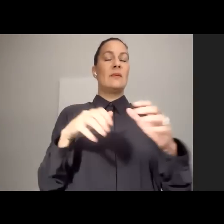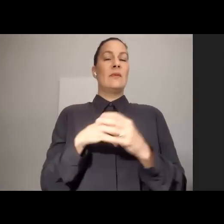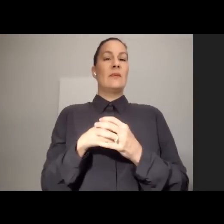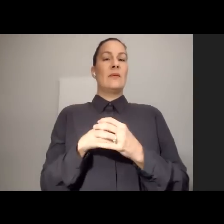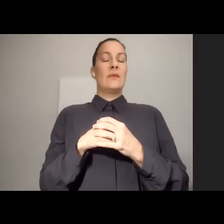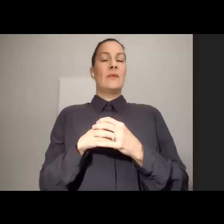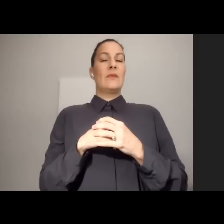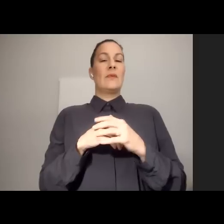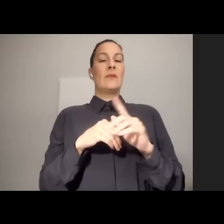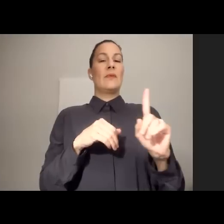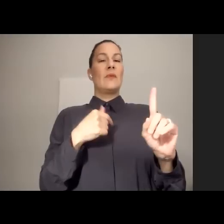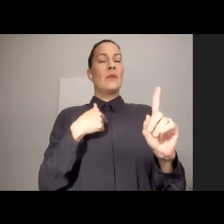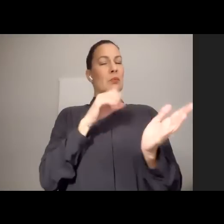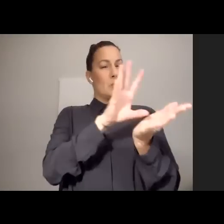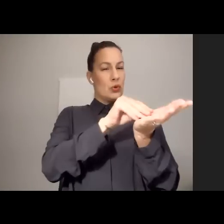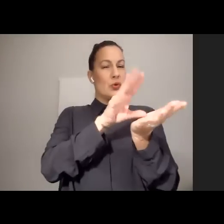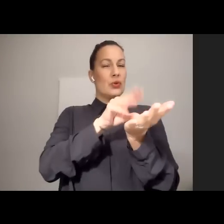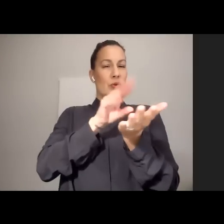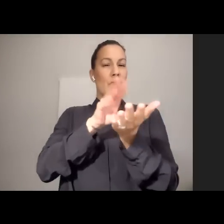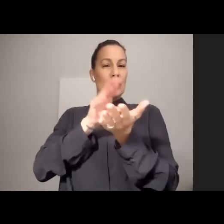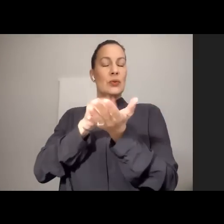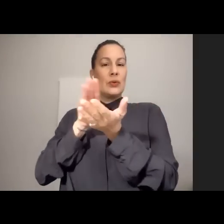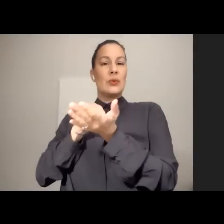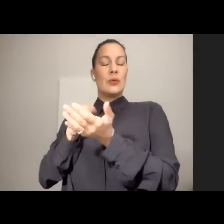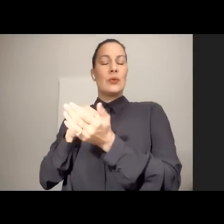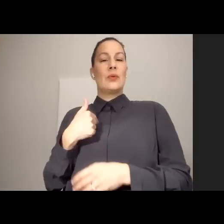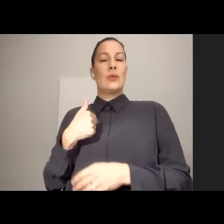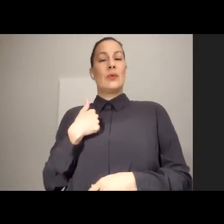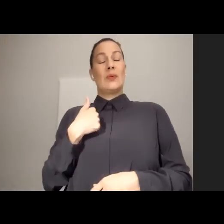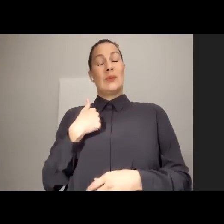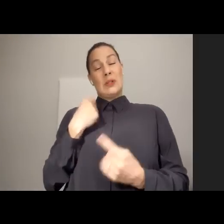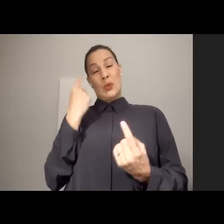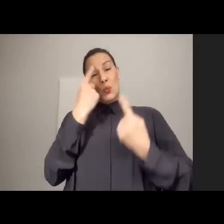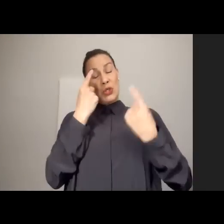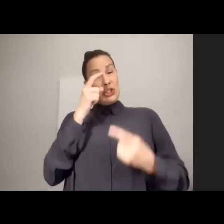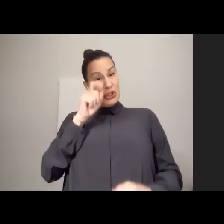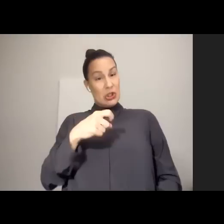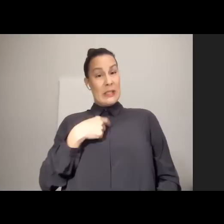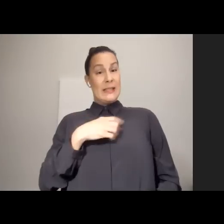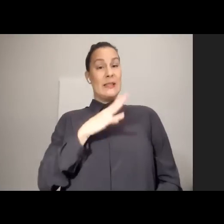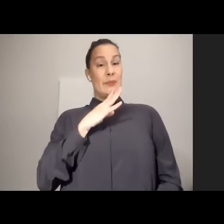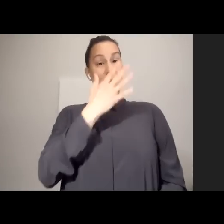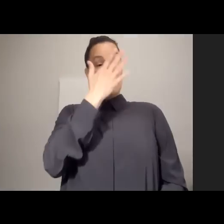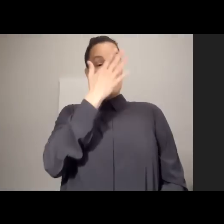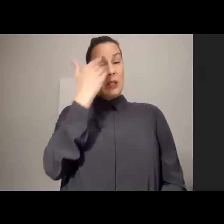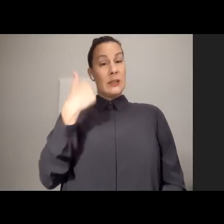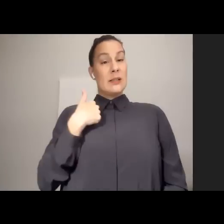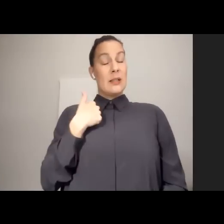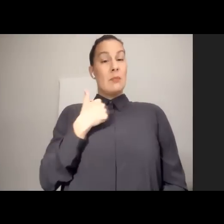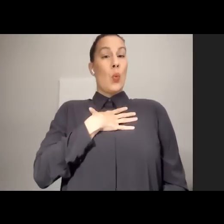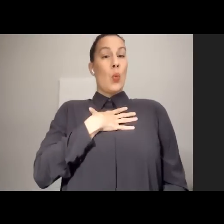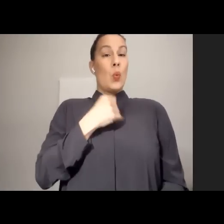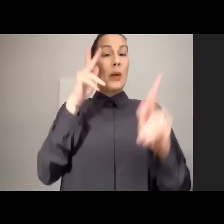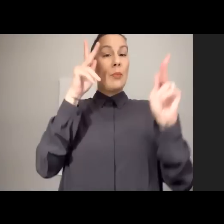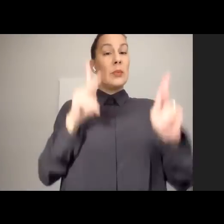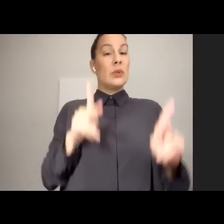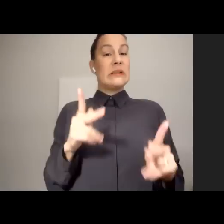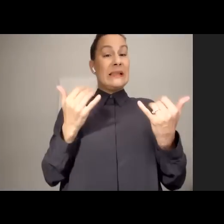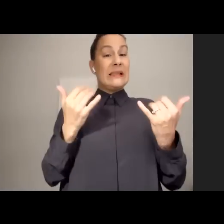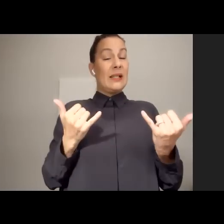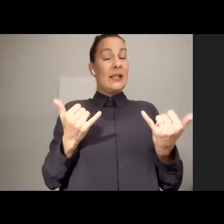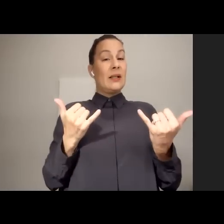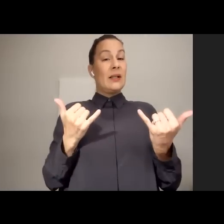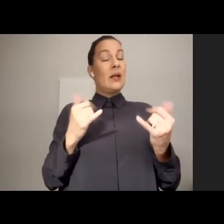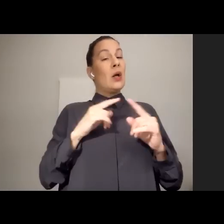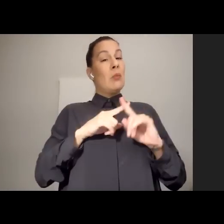moment, I really questioned whether I should be speaking at all today as a white person. But I also do believe that white